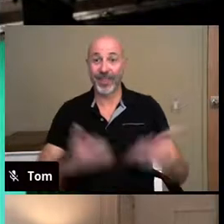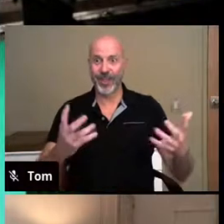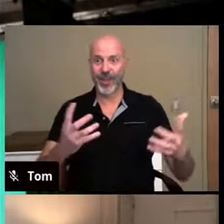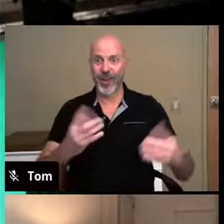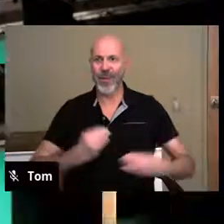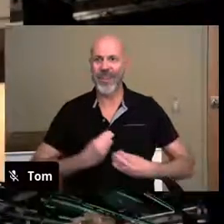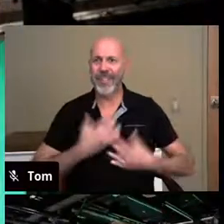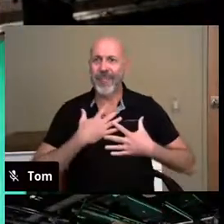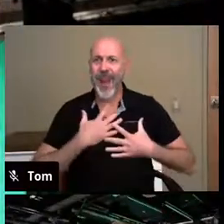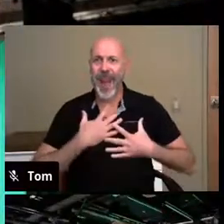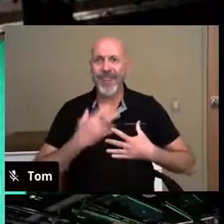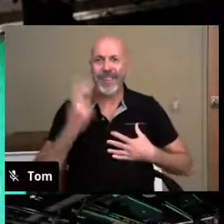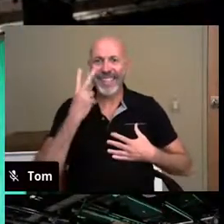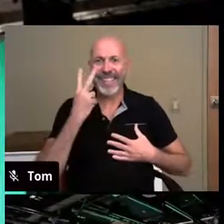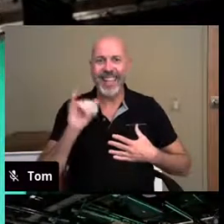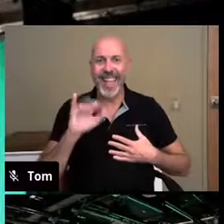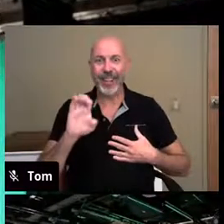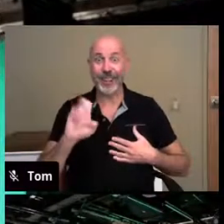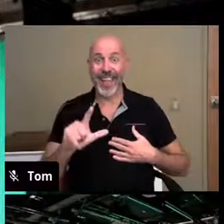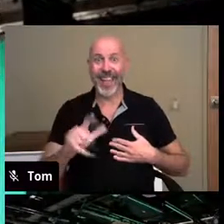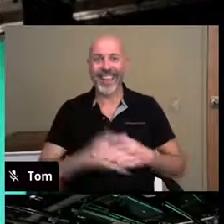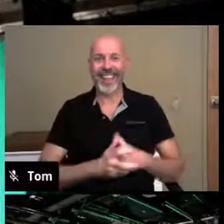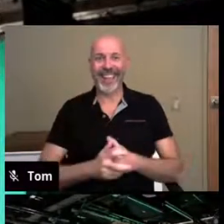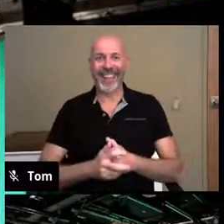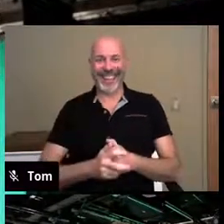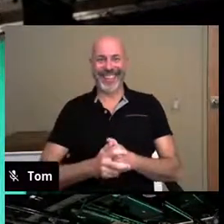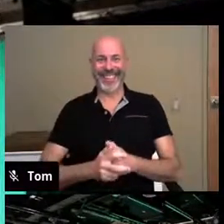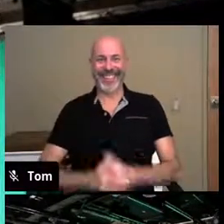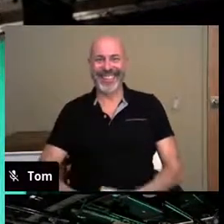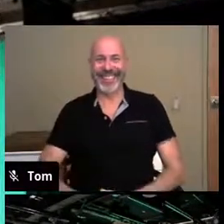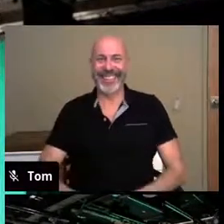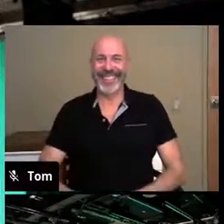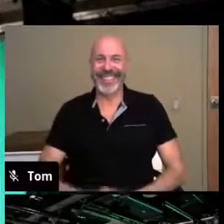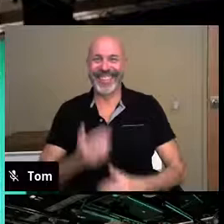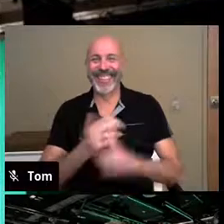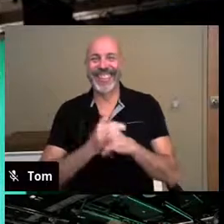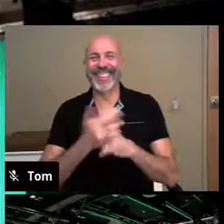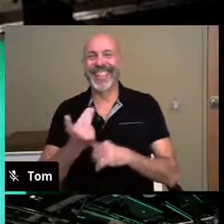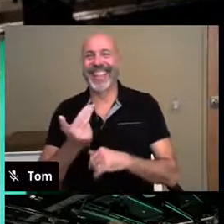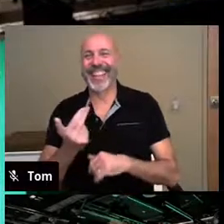So inspiring, Craig. Thank you.